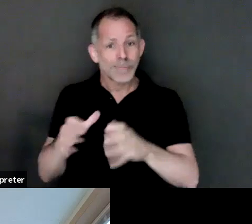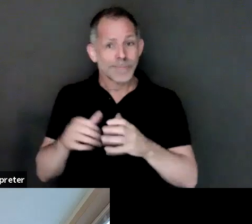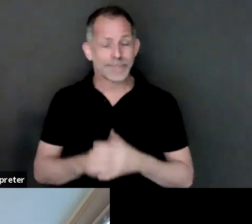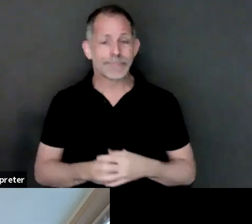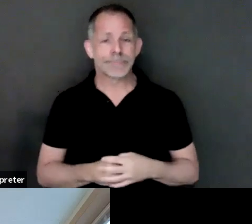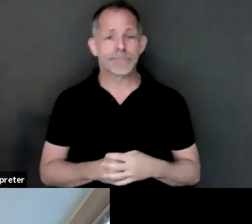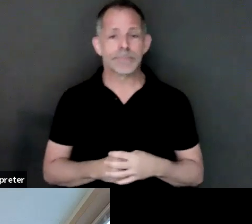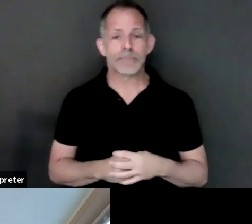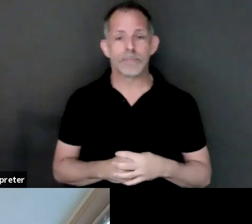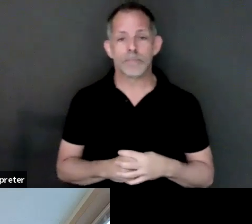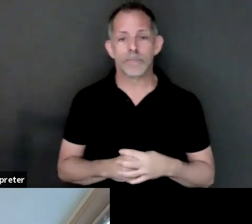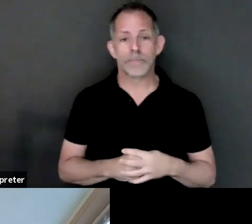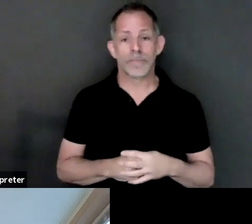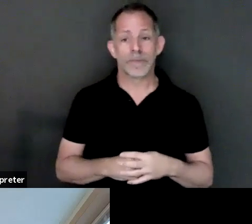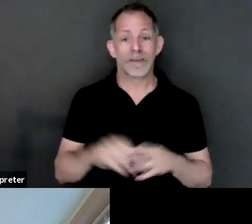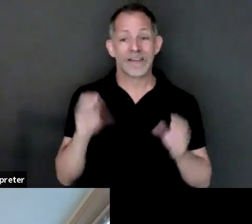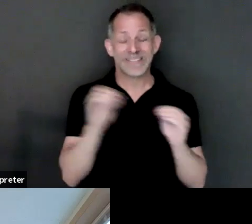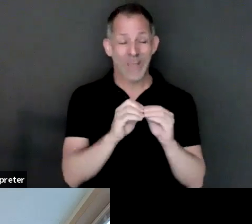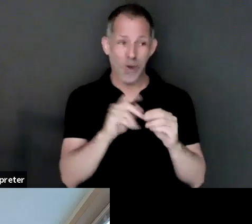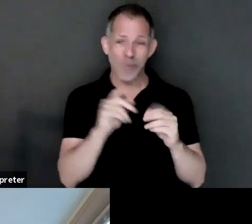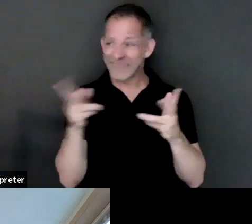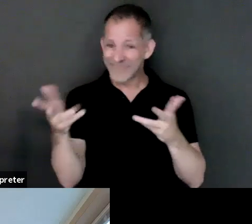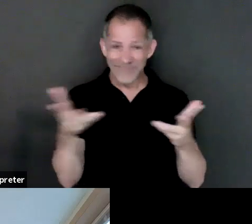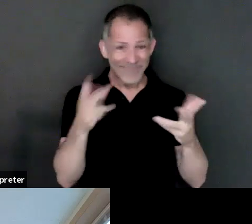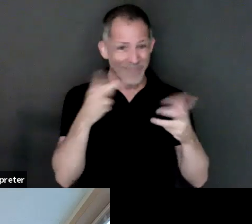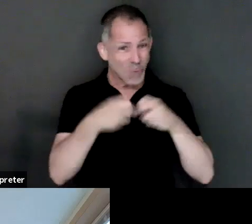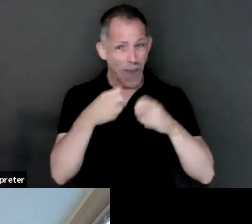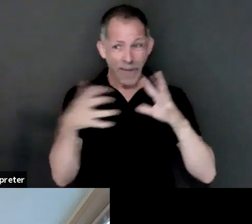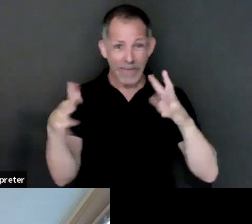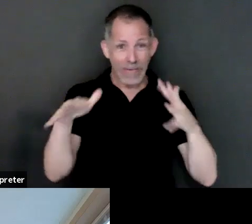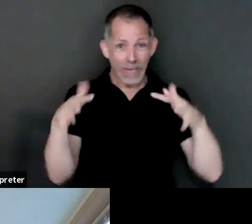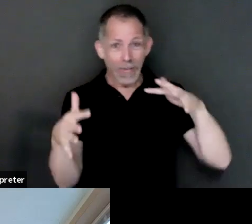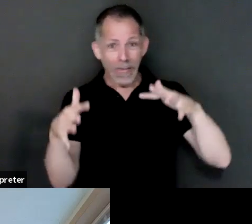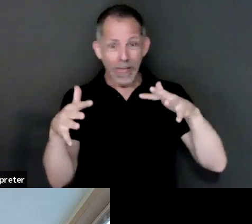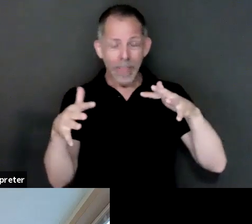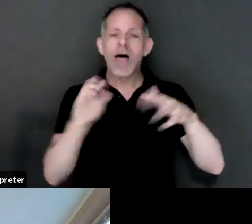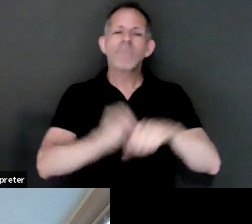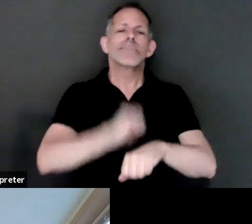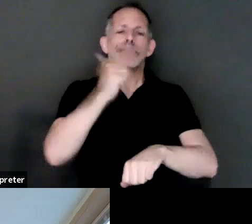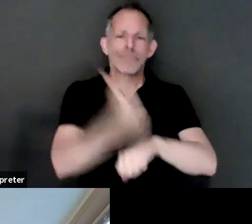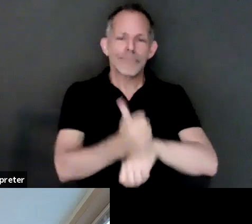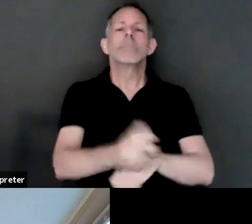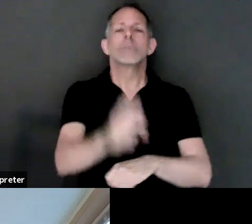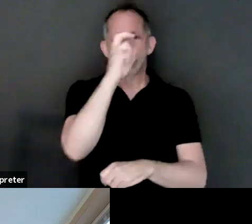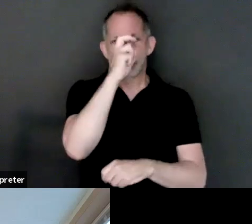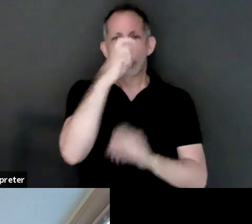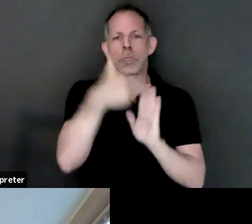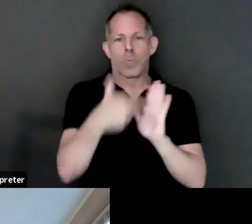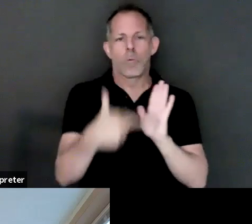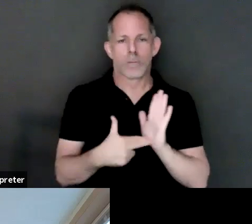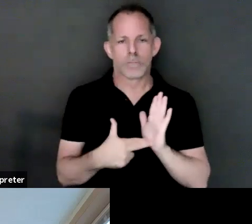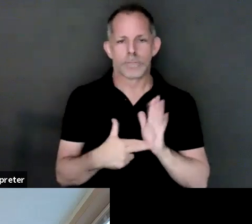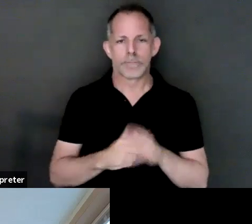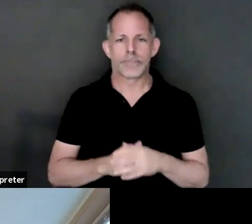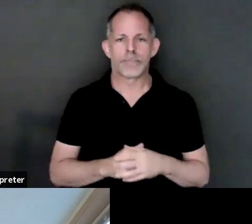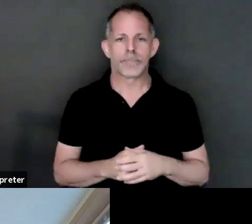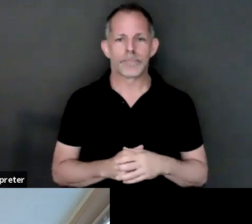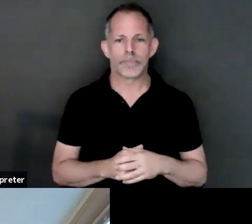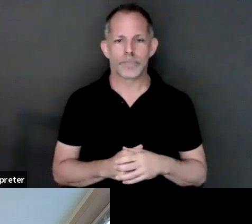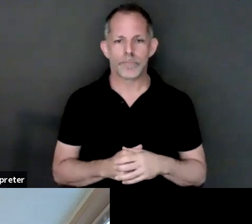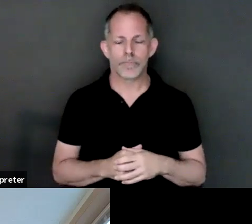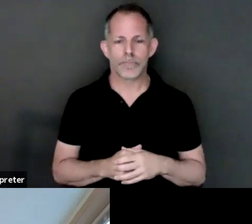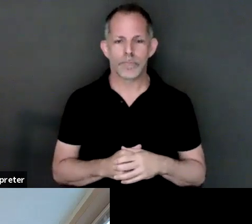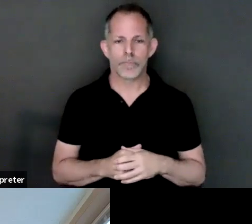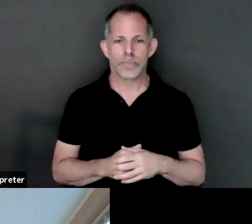people vaccinated, urging them to do so, is the course we're on. So stay tuned. Who